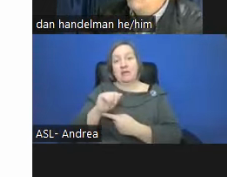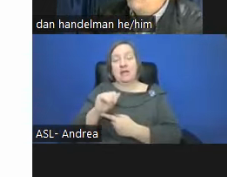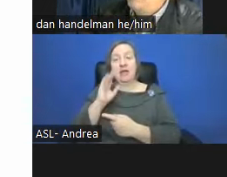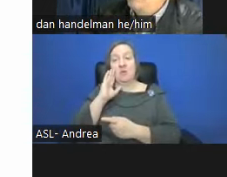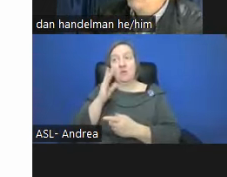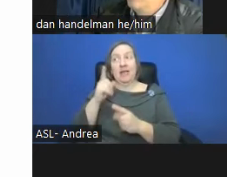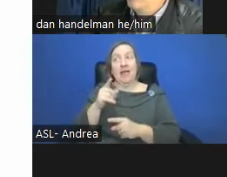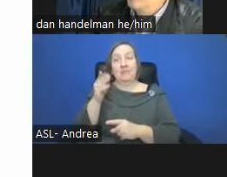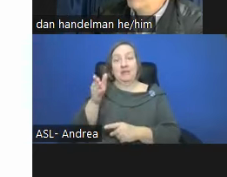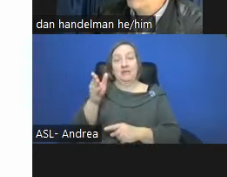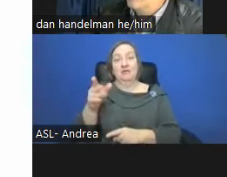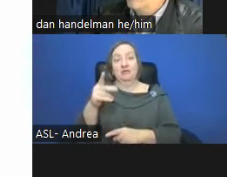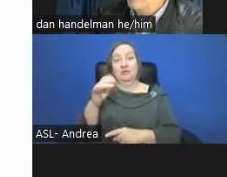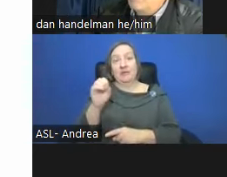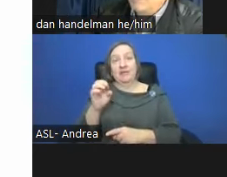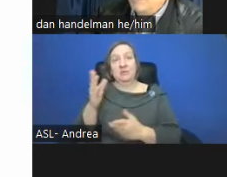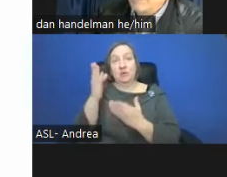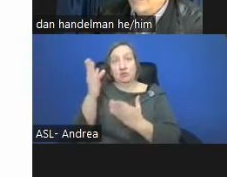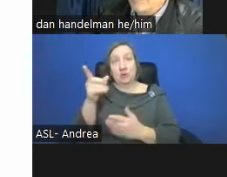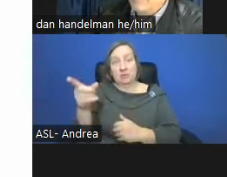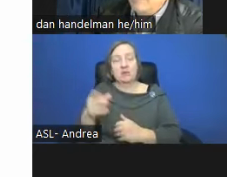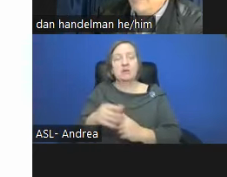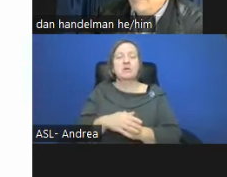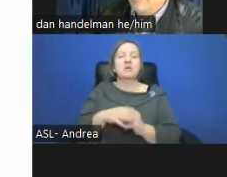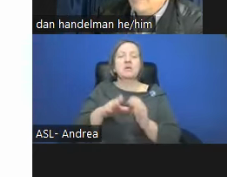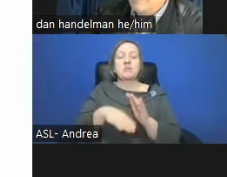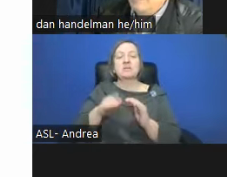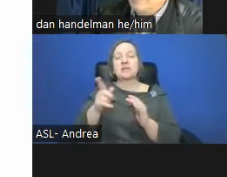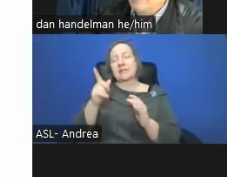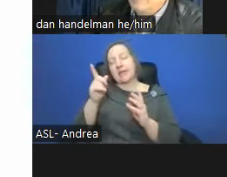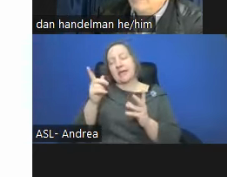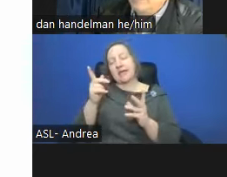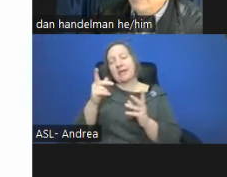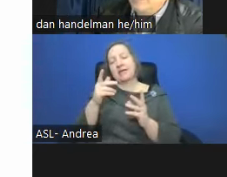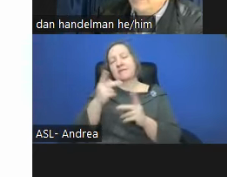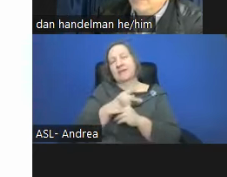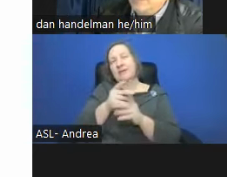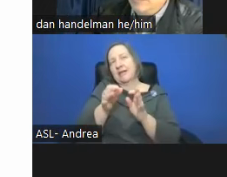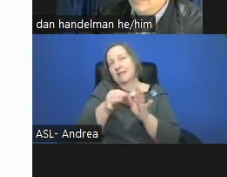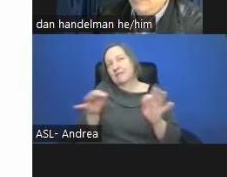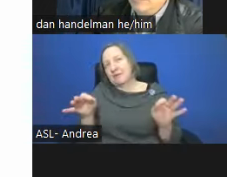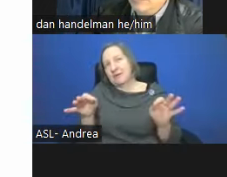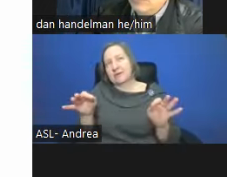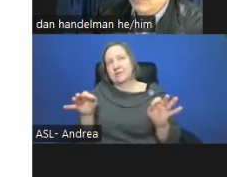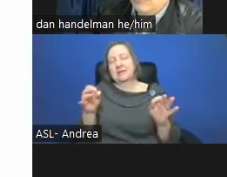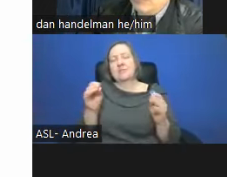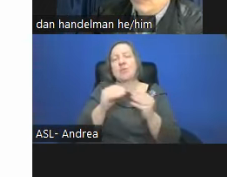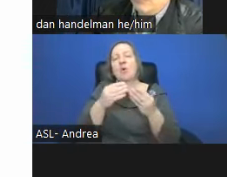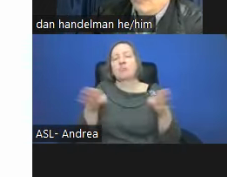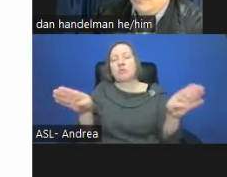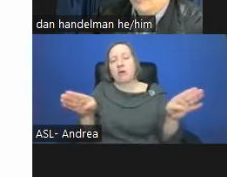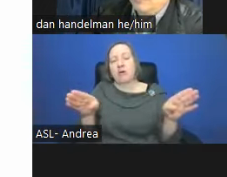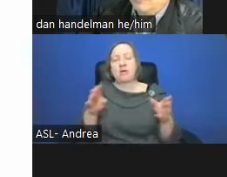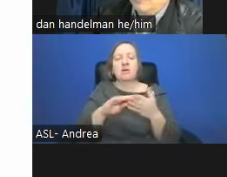up in a future phase and what to recommend there, basically came up with a phrase that was broader, meaning